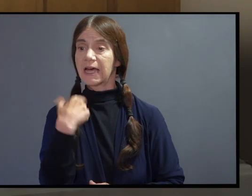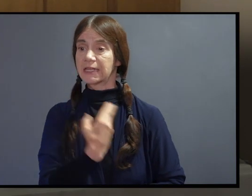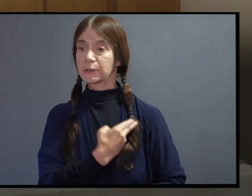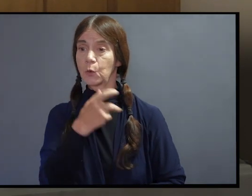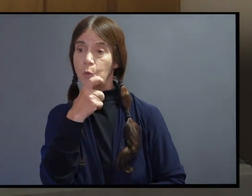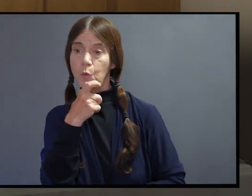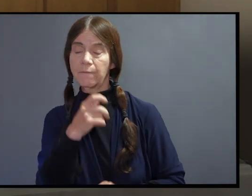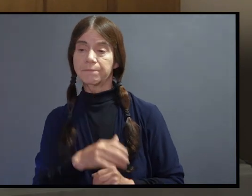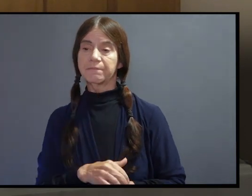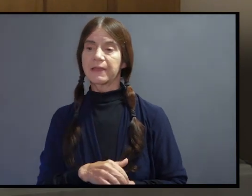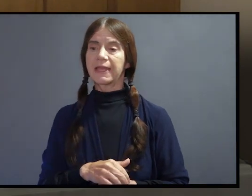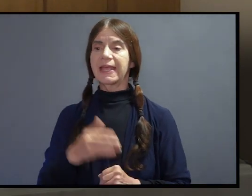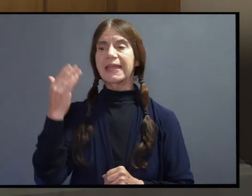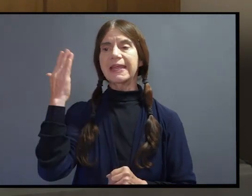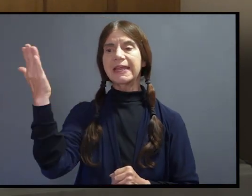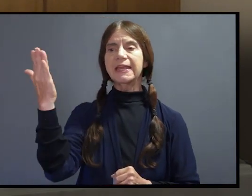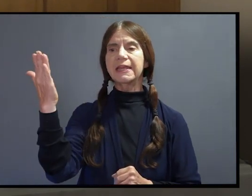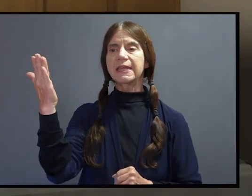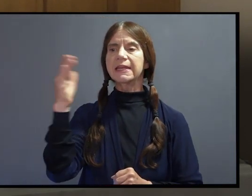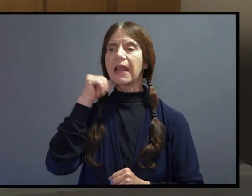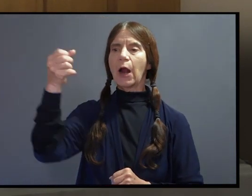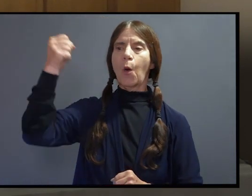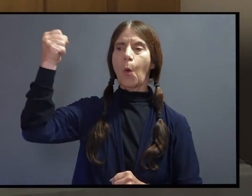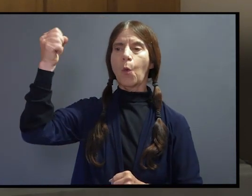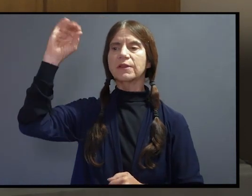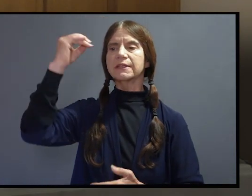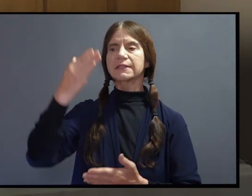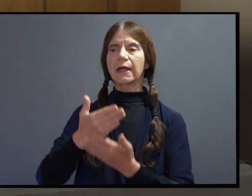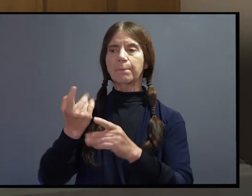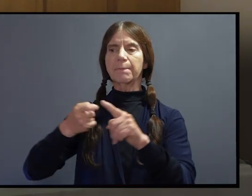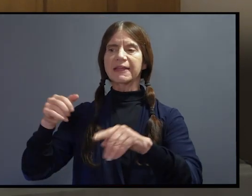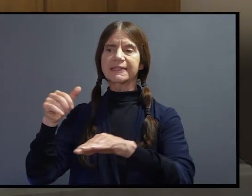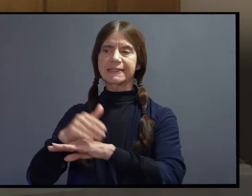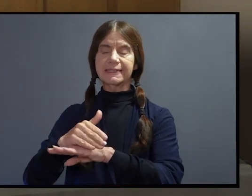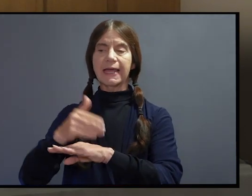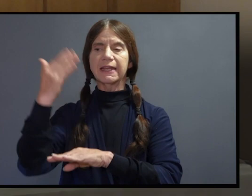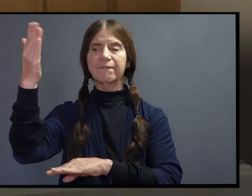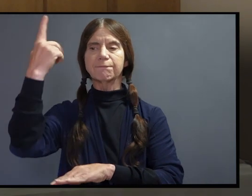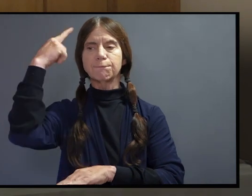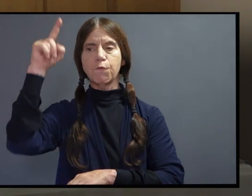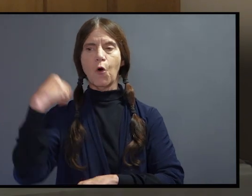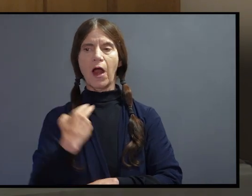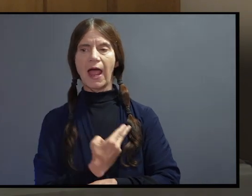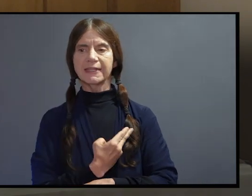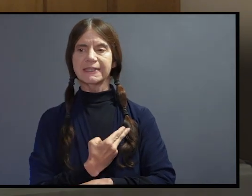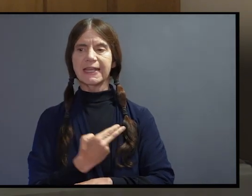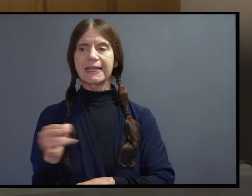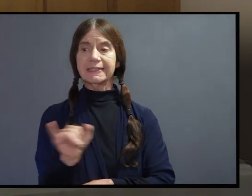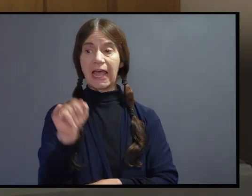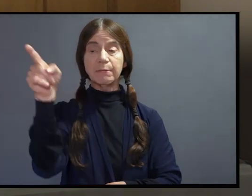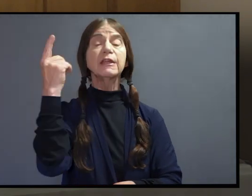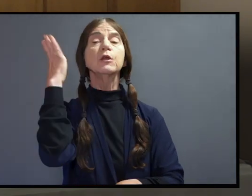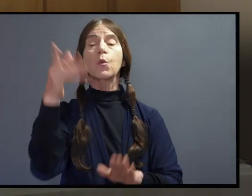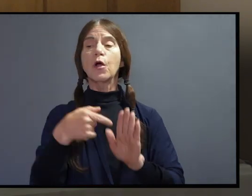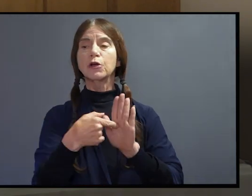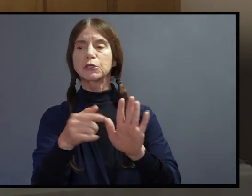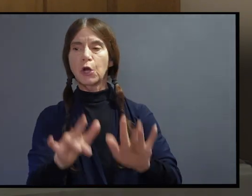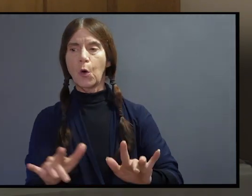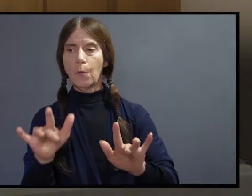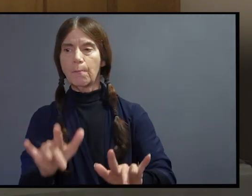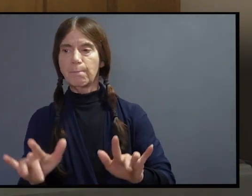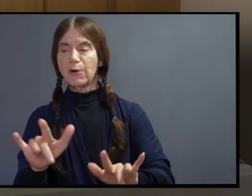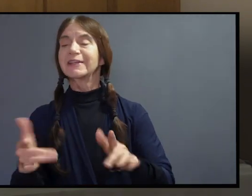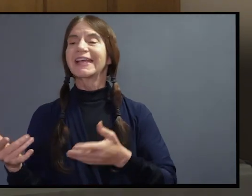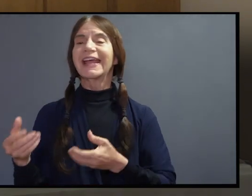for us, who can be against us? He who did not spare his own Son, but gave him up for us